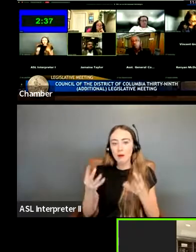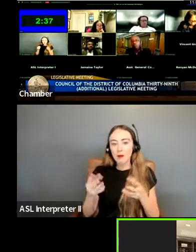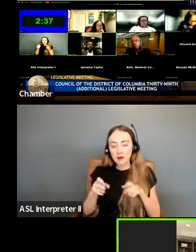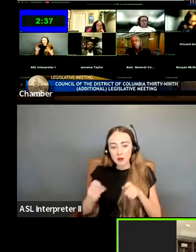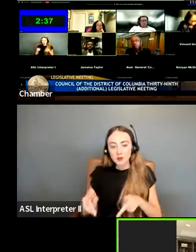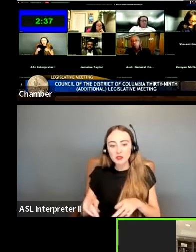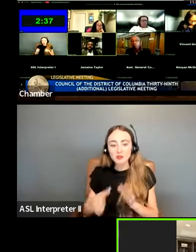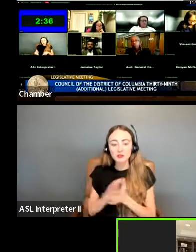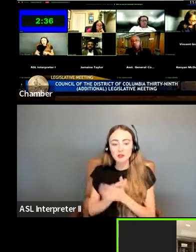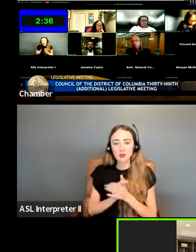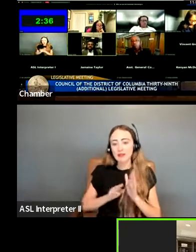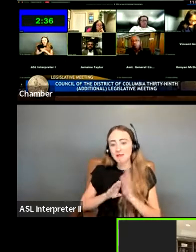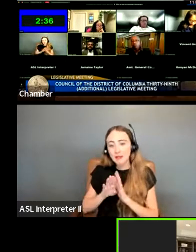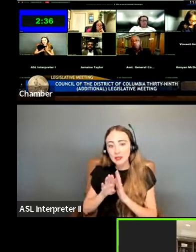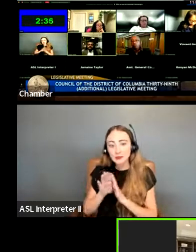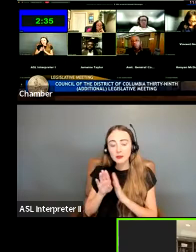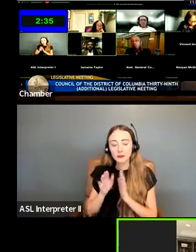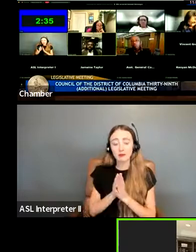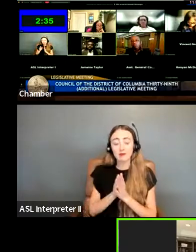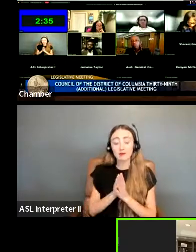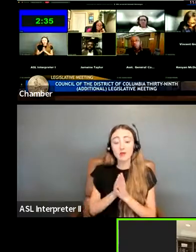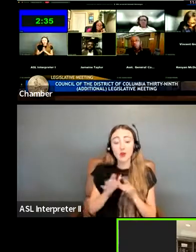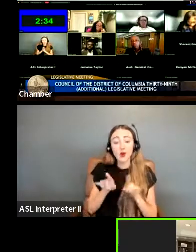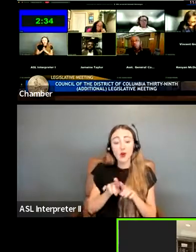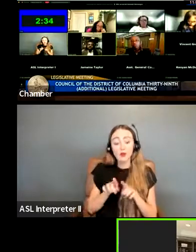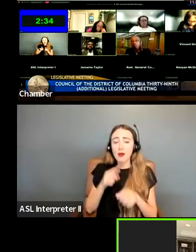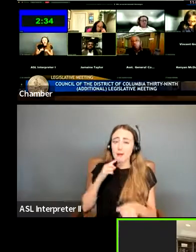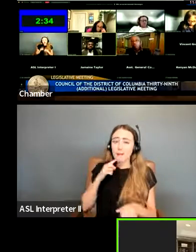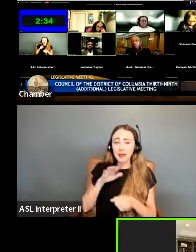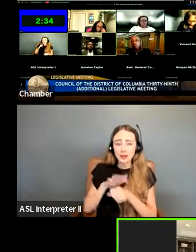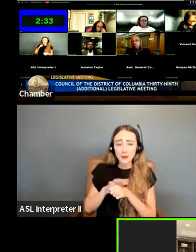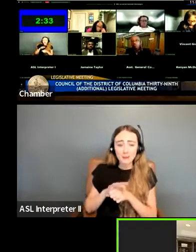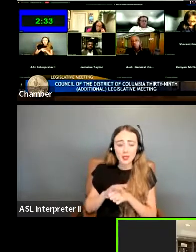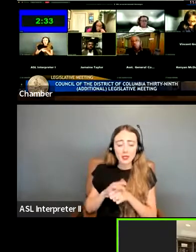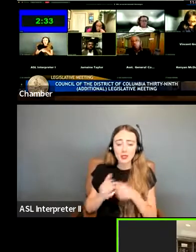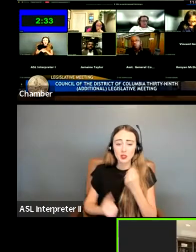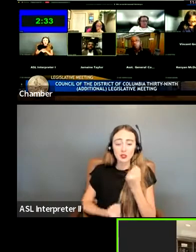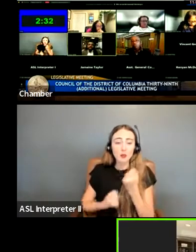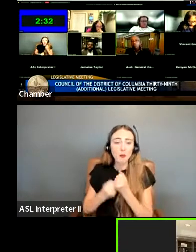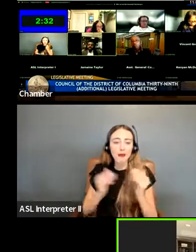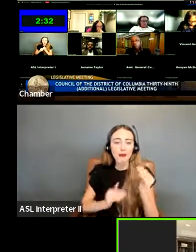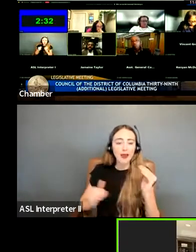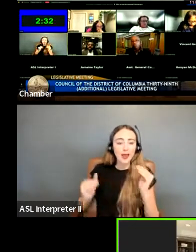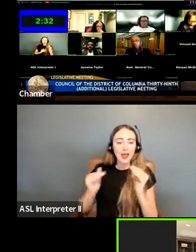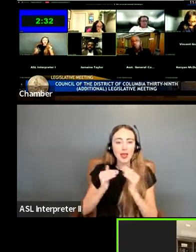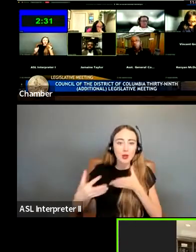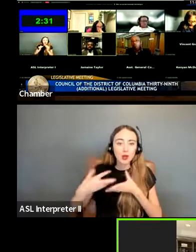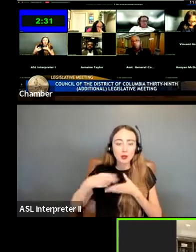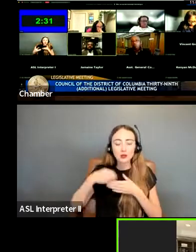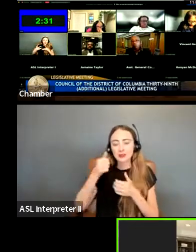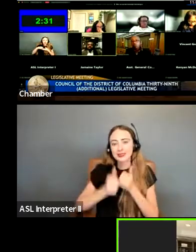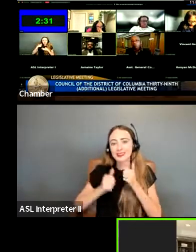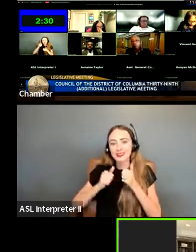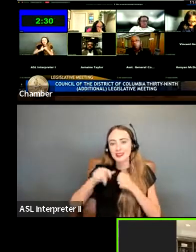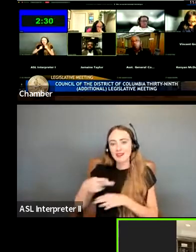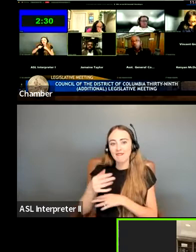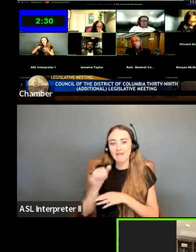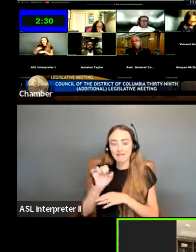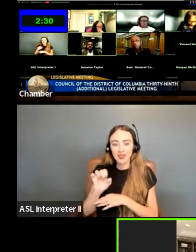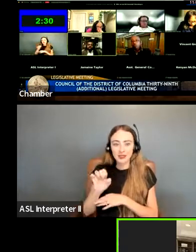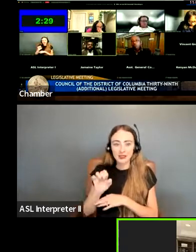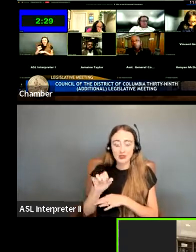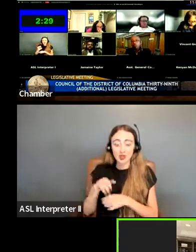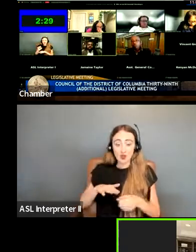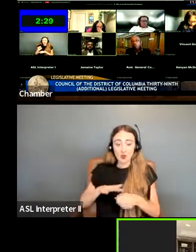and development. And I will remain committed to ensuring that we have equity and inclusion at every phase. The resident of